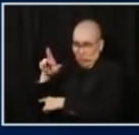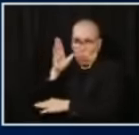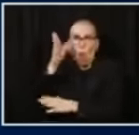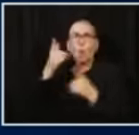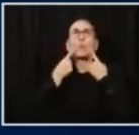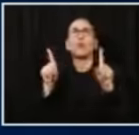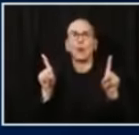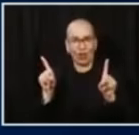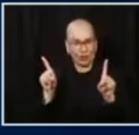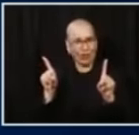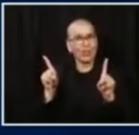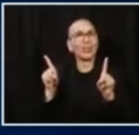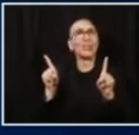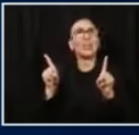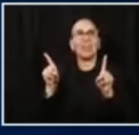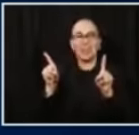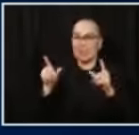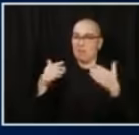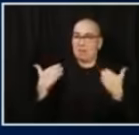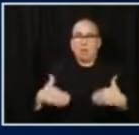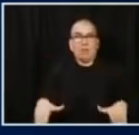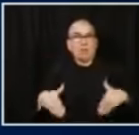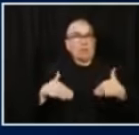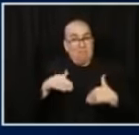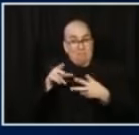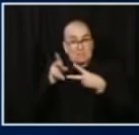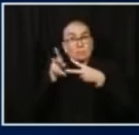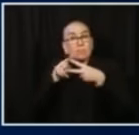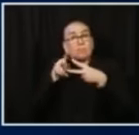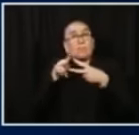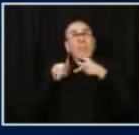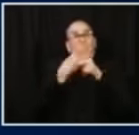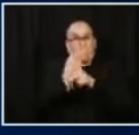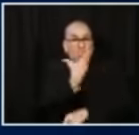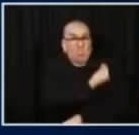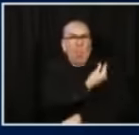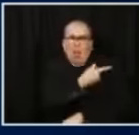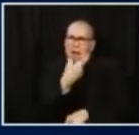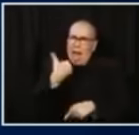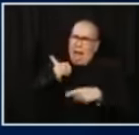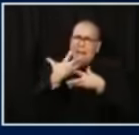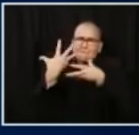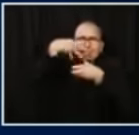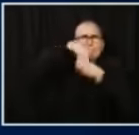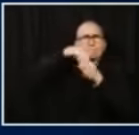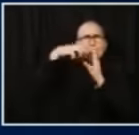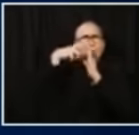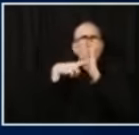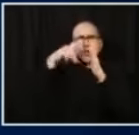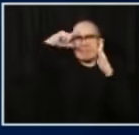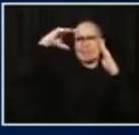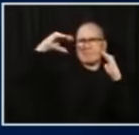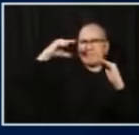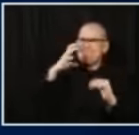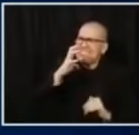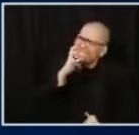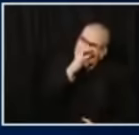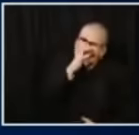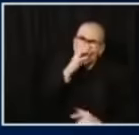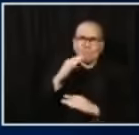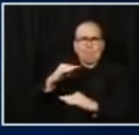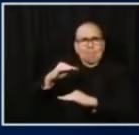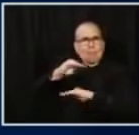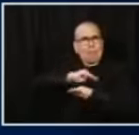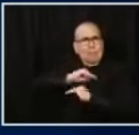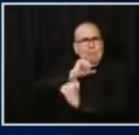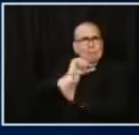had to meet strict safety guidance. So even though the process has been expedited, that